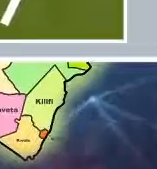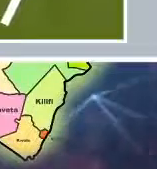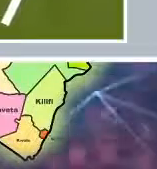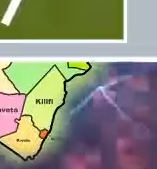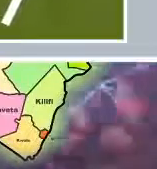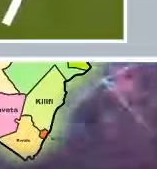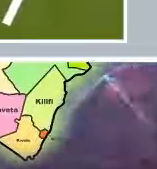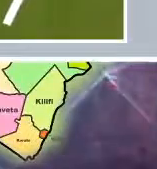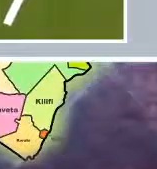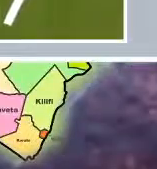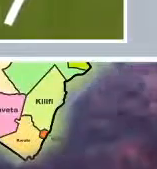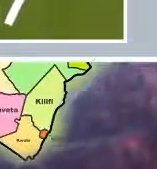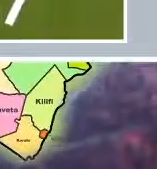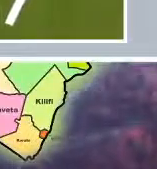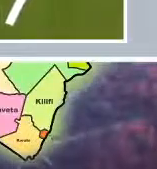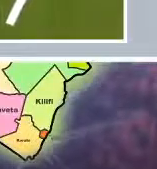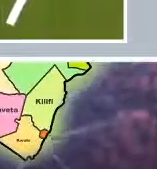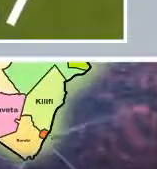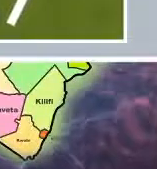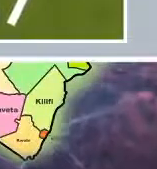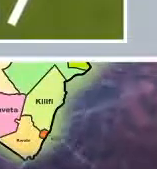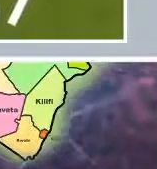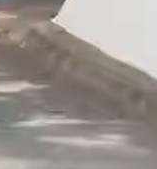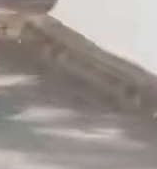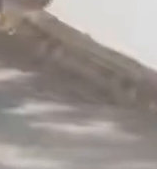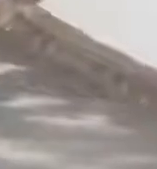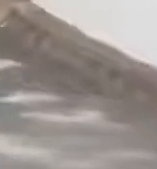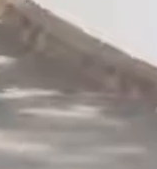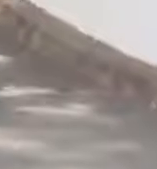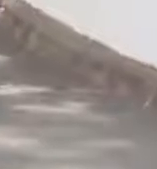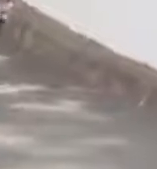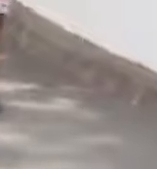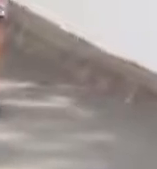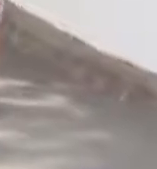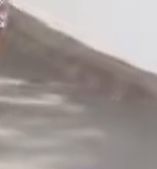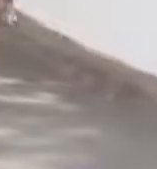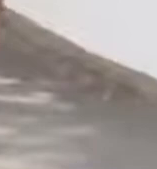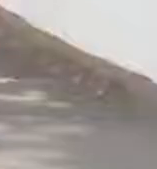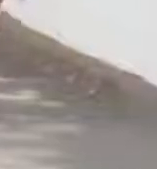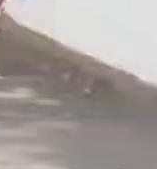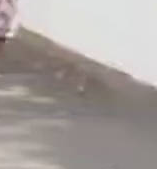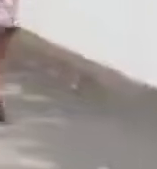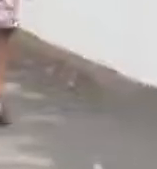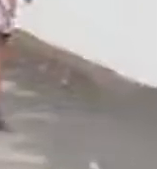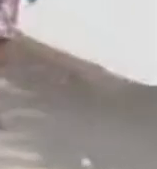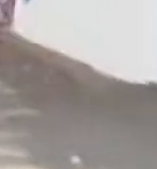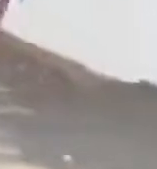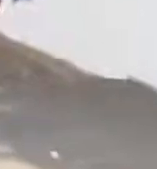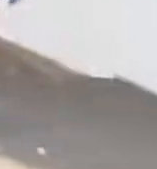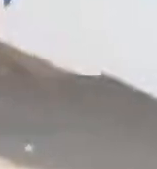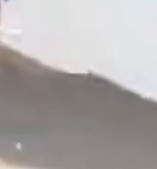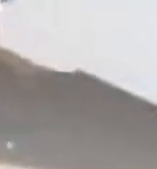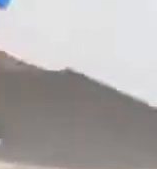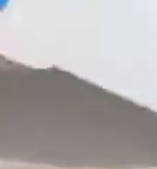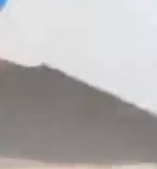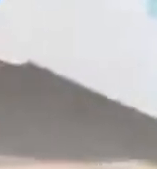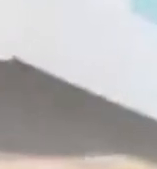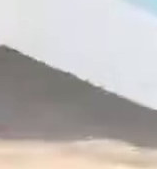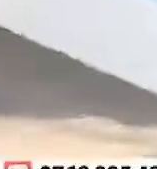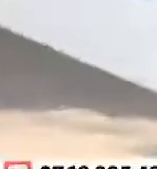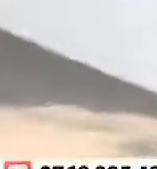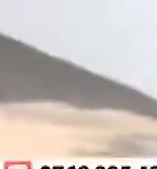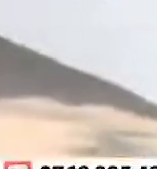County has 167 cases so far, with the ministry now warning residents of those counties in taking